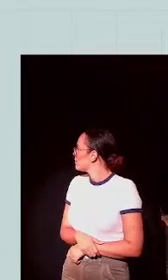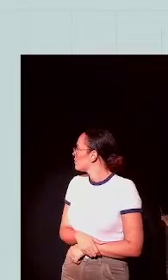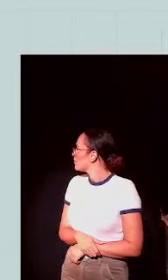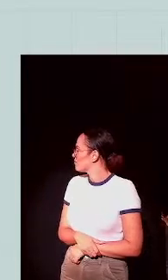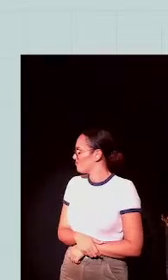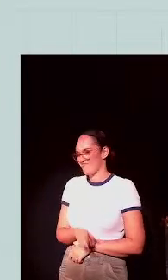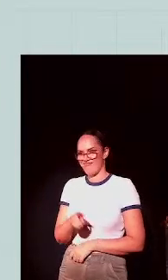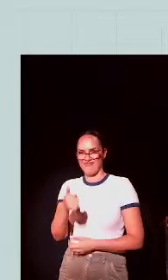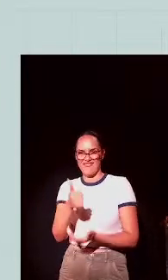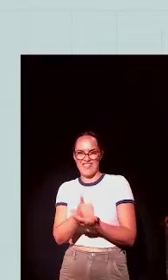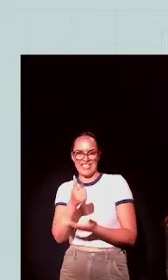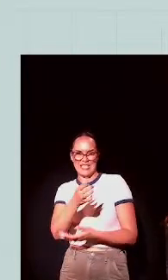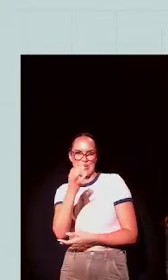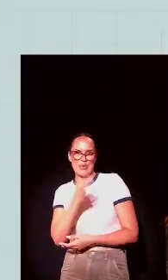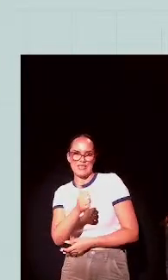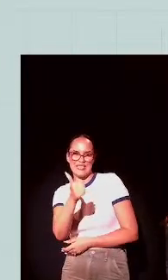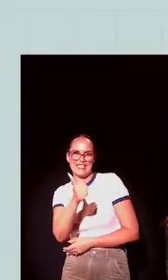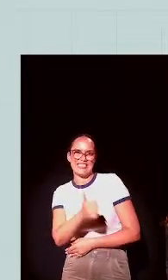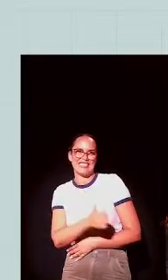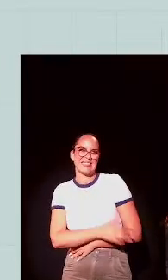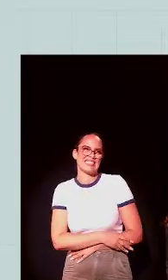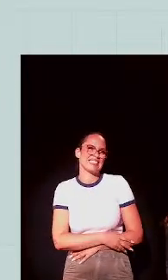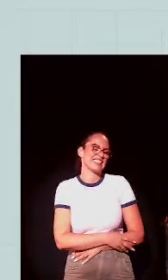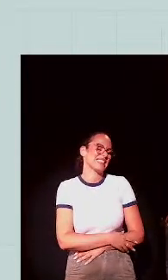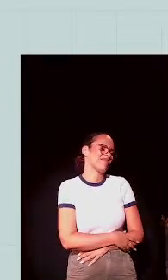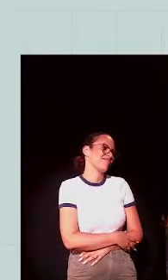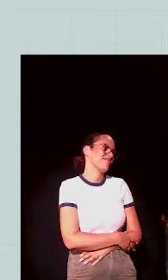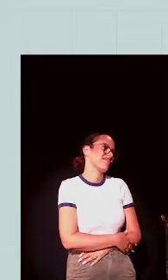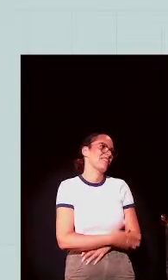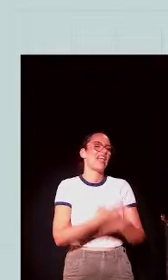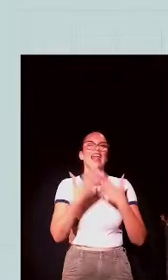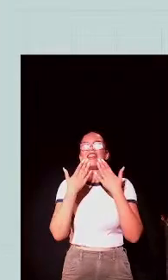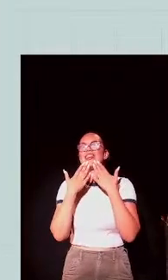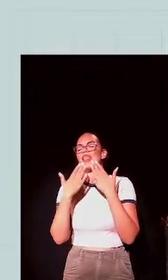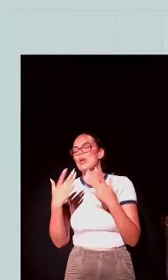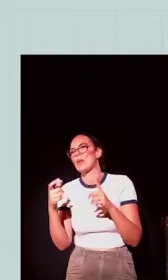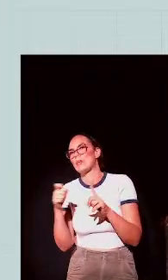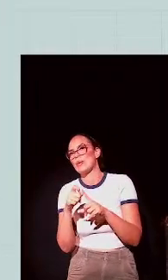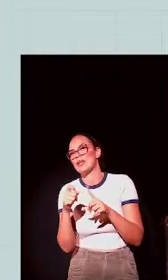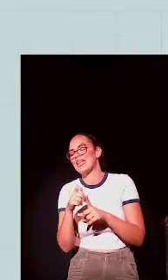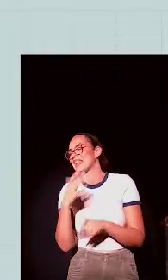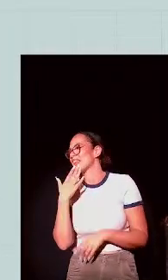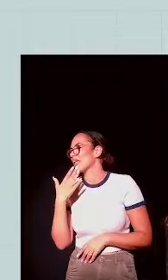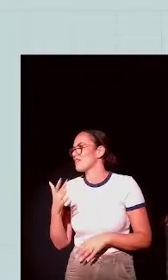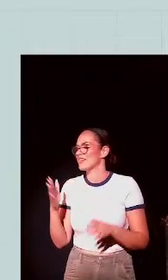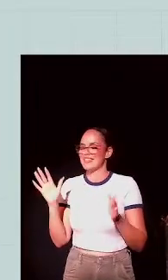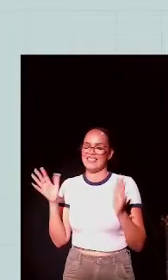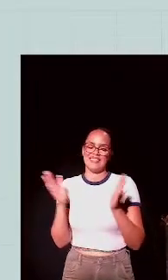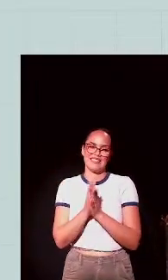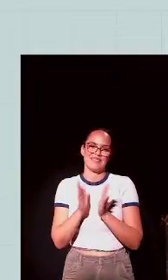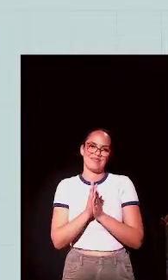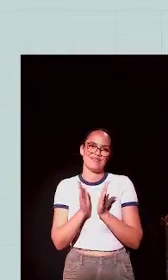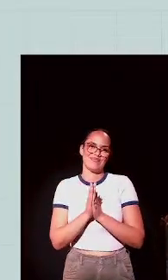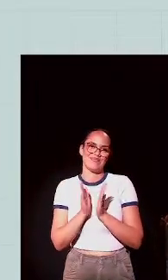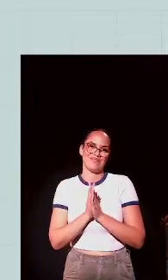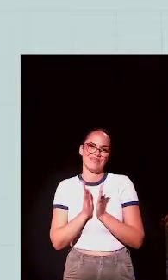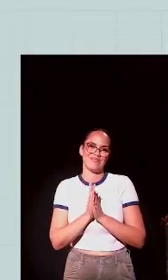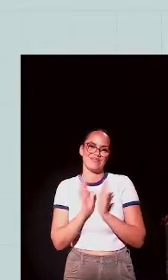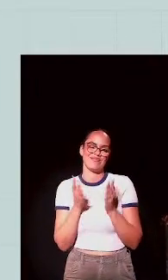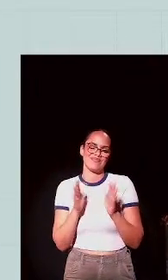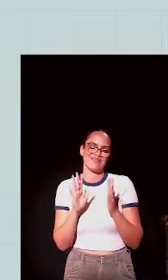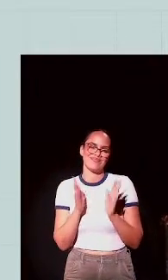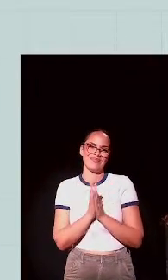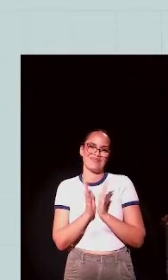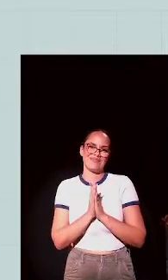was great. Fabulous. Fabulous. Thanks so much, Paulee. No worries. Absolutely awesome. One more round of applause, please, for Paulee. Thanks.